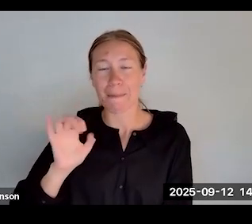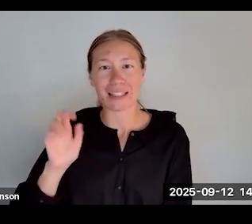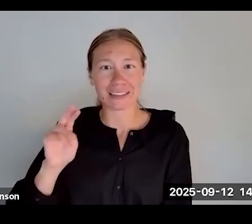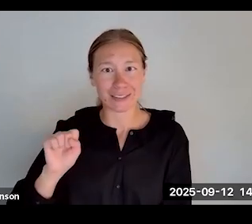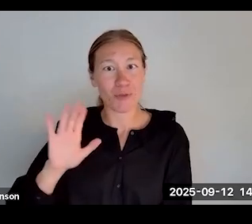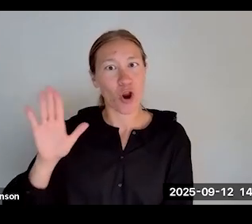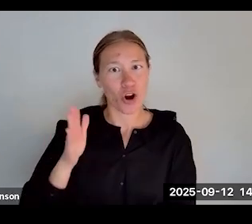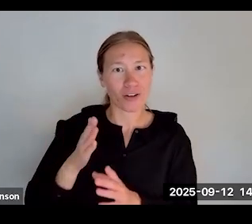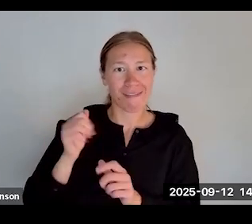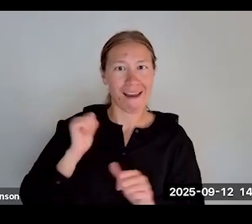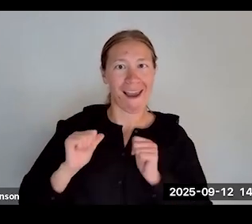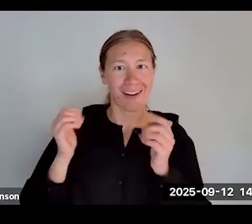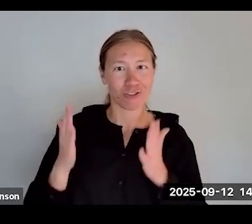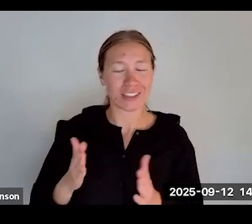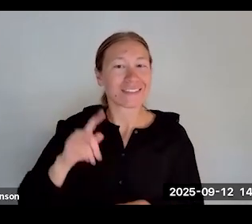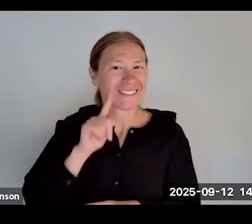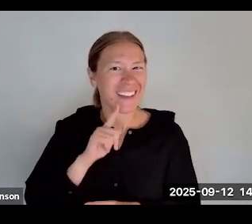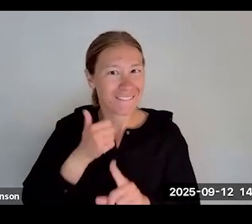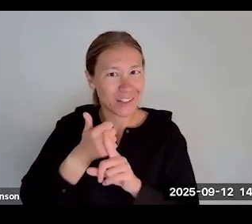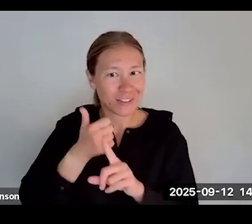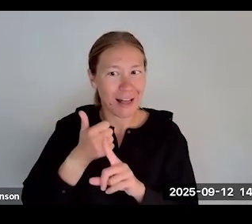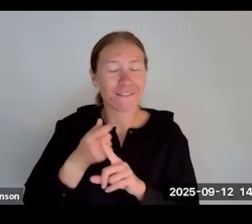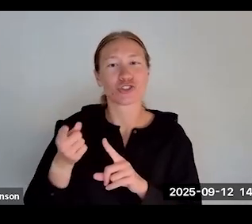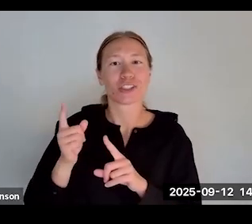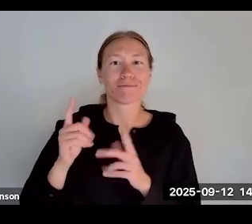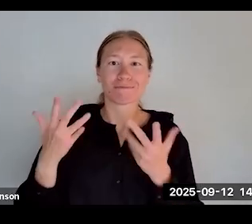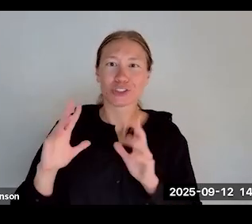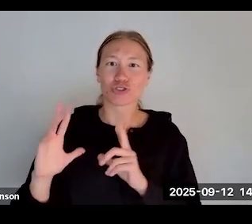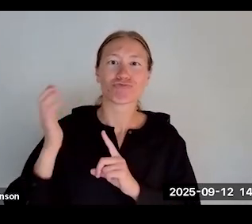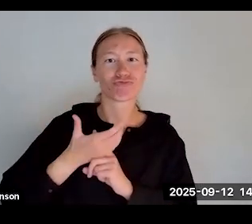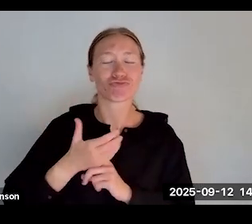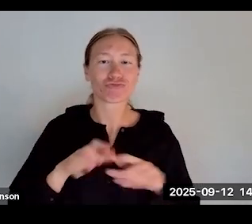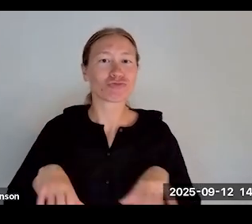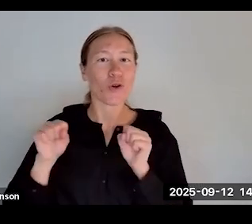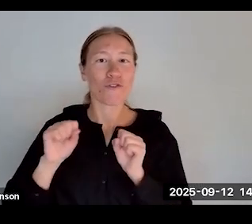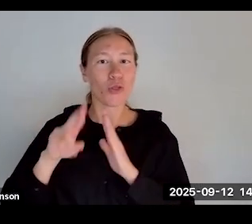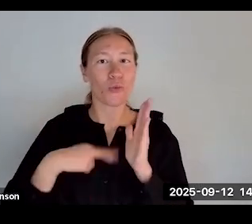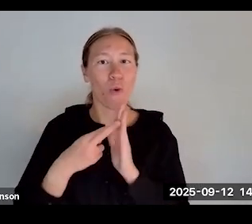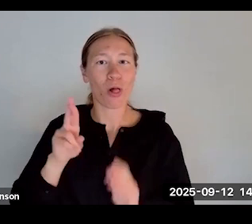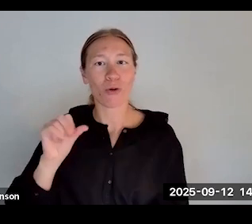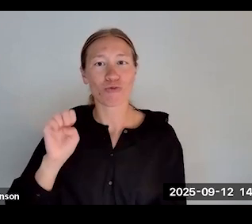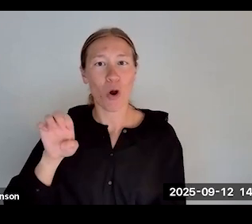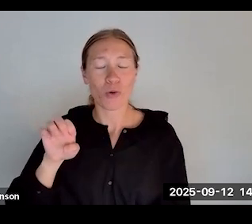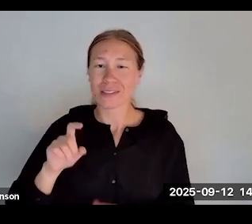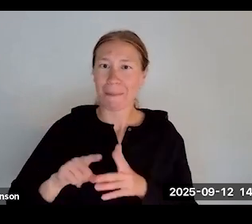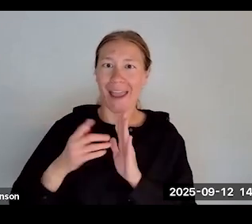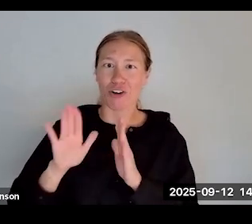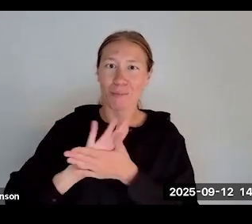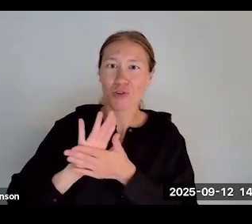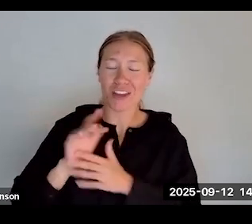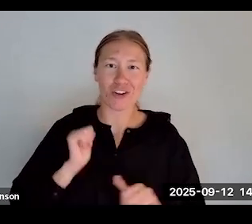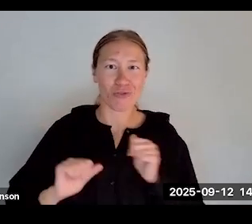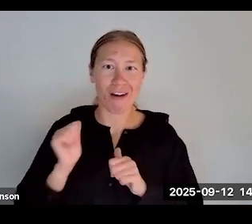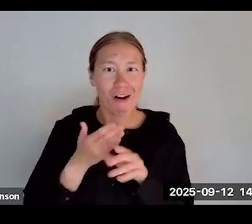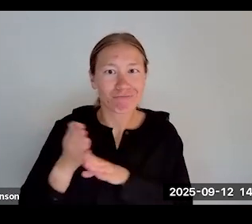was cast as Rose, the deaf character who runs away to New York, and it kickstarted her movie career. After Wonderstruck, she was